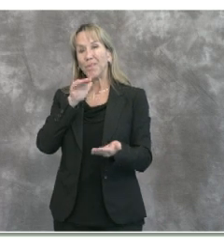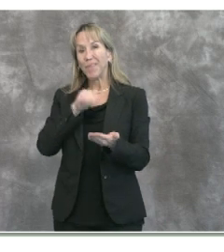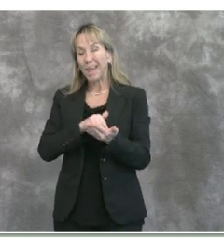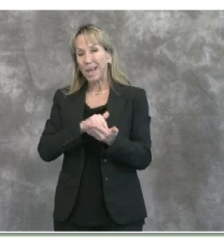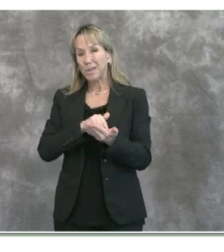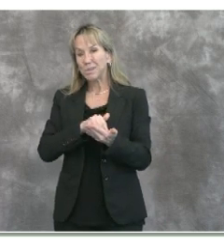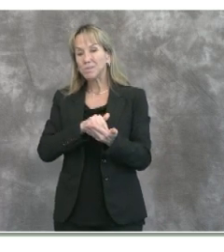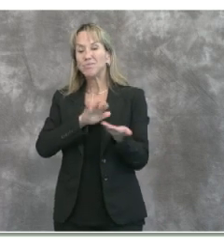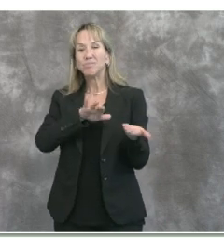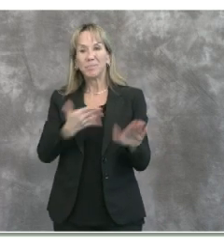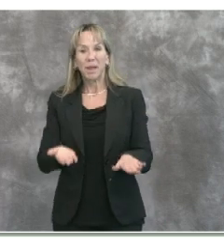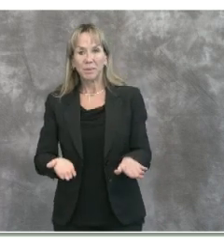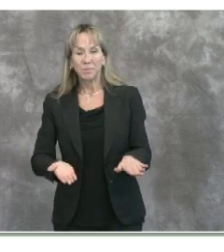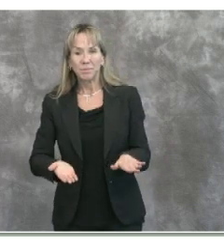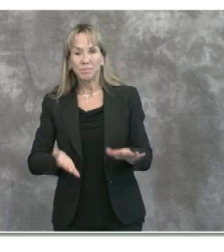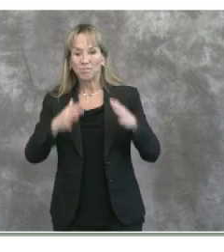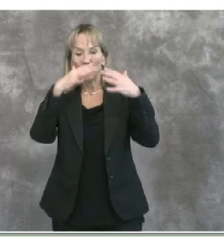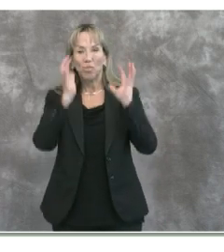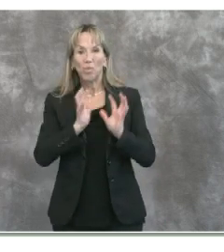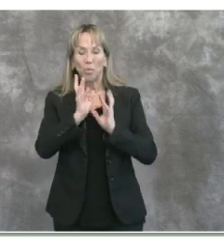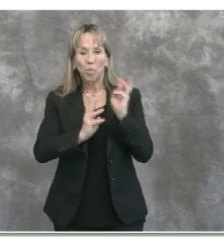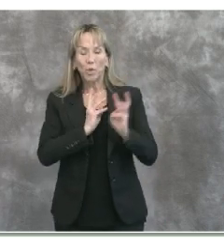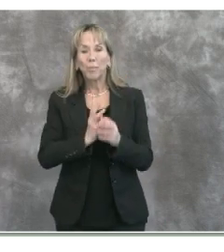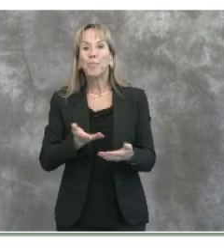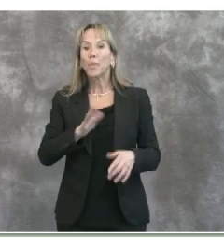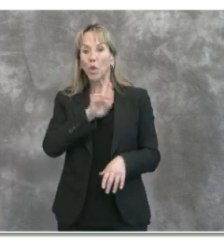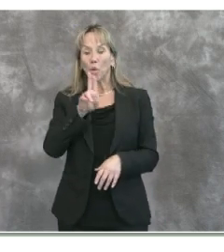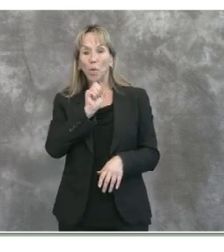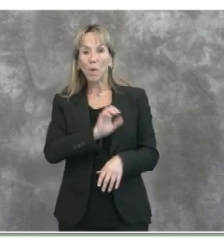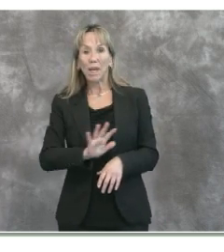125,000 cases have died. Nationally, we're just